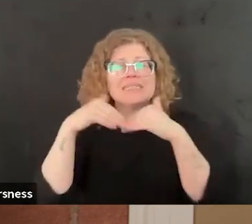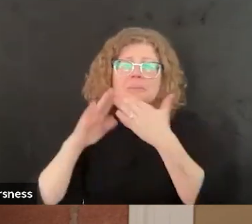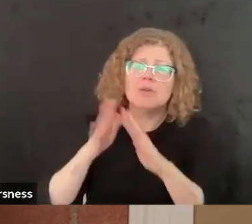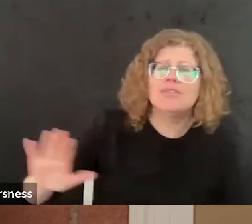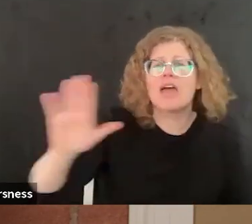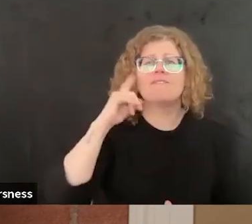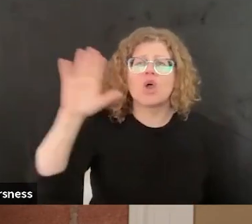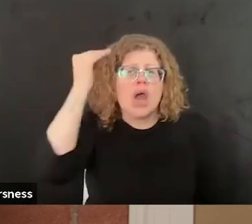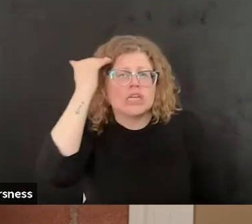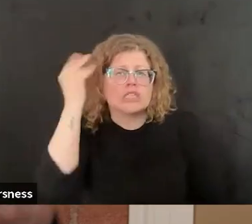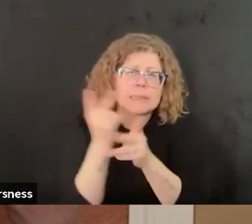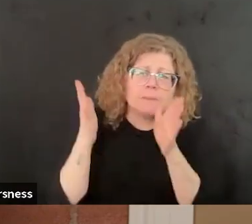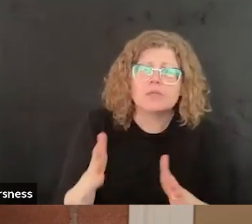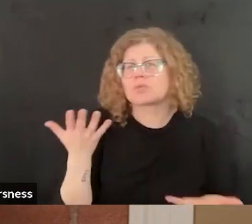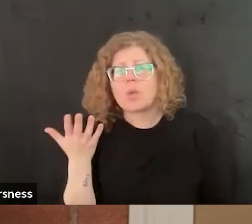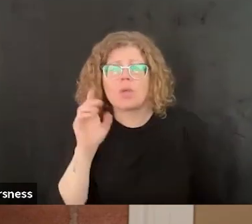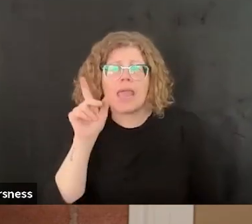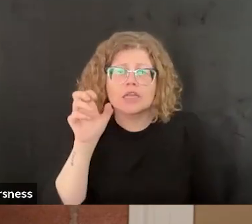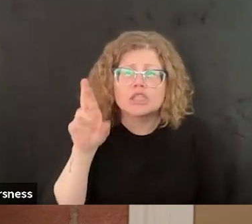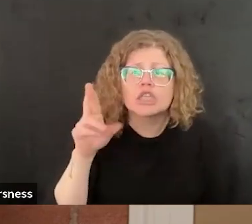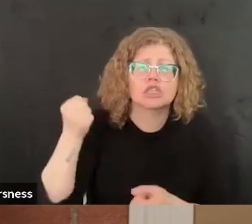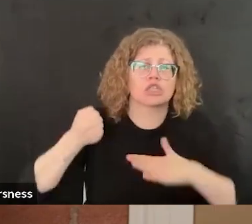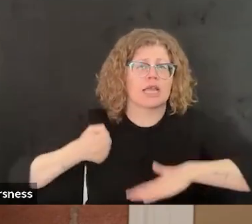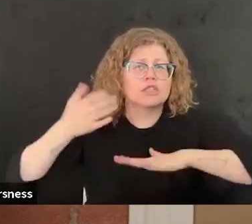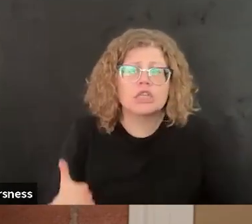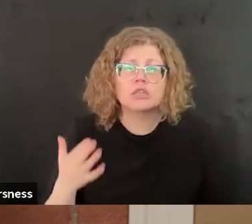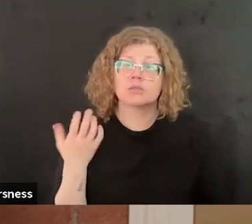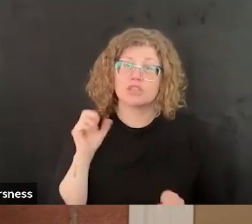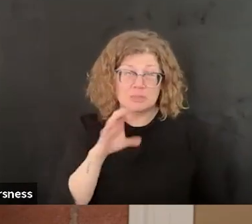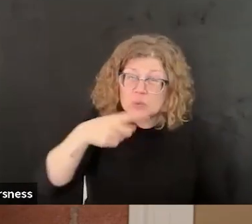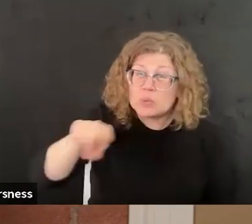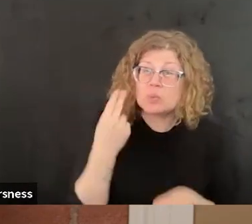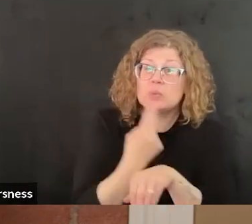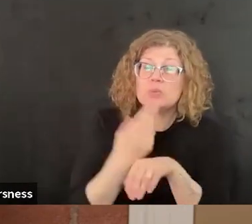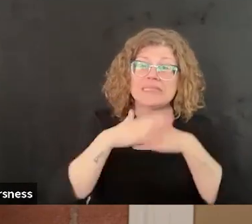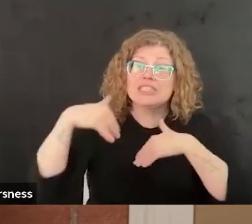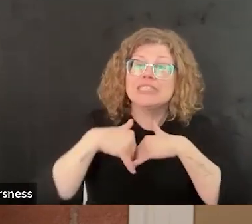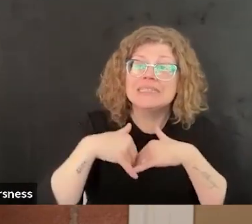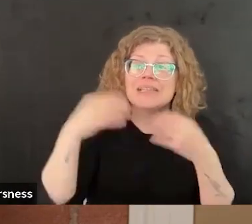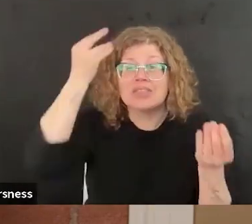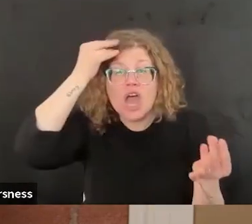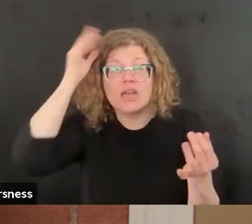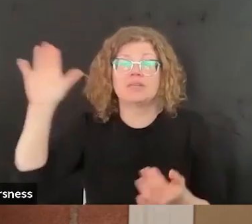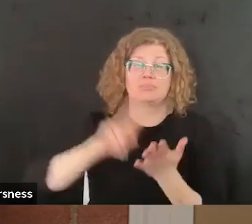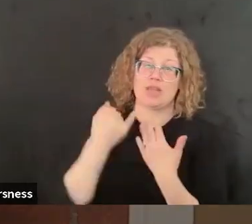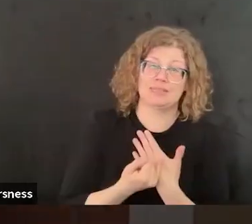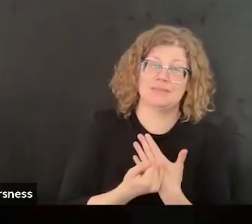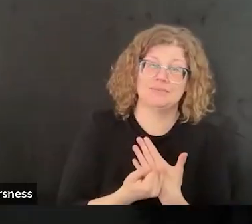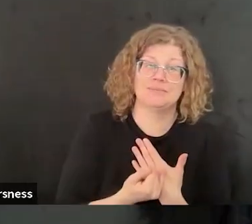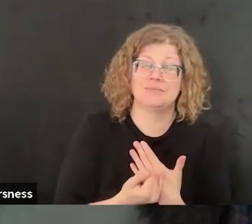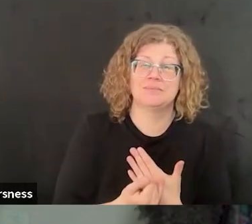keepers within the Indigenous community as a part of your project, particularly if you are using Indigenous content in your